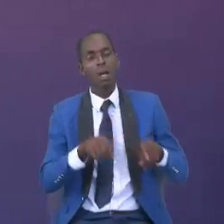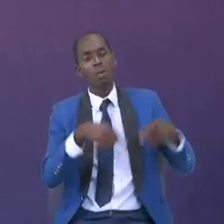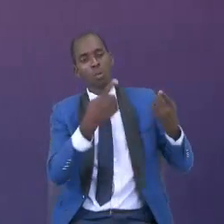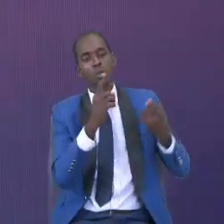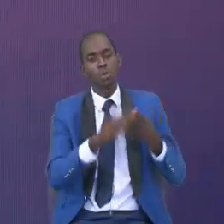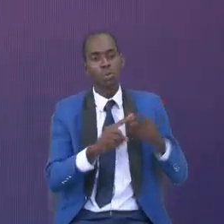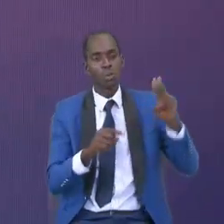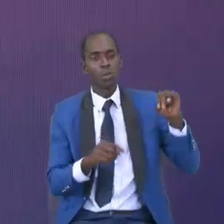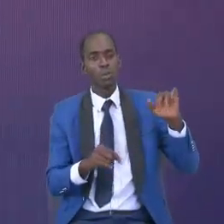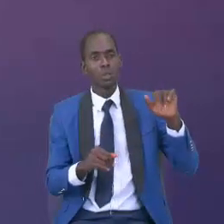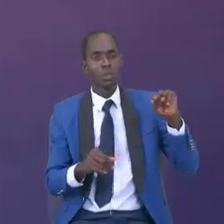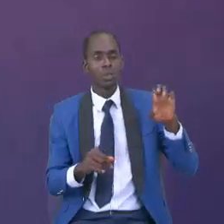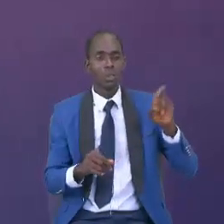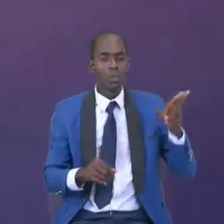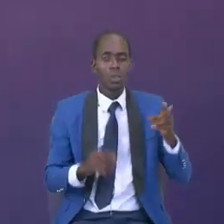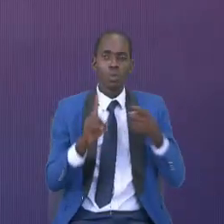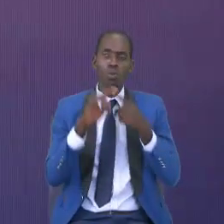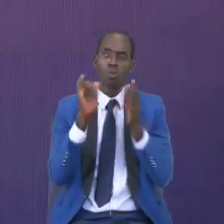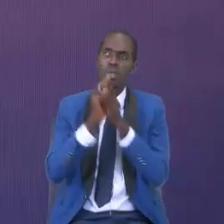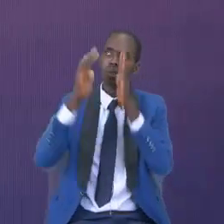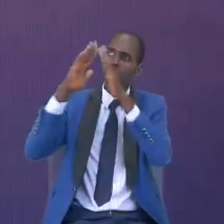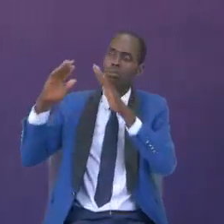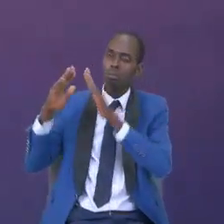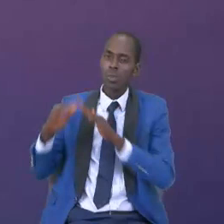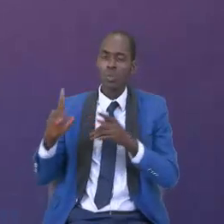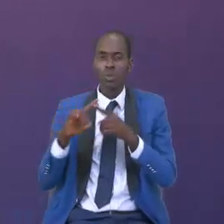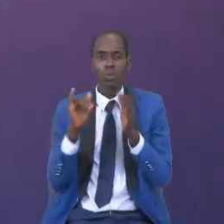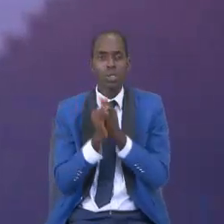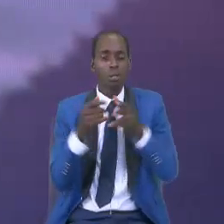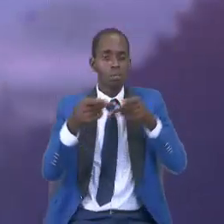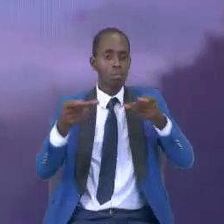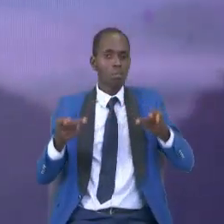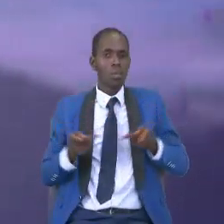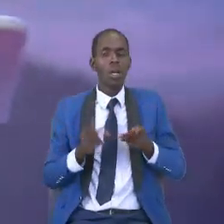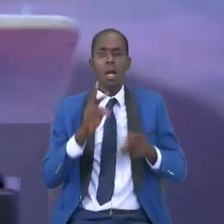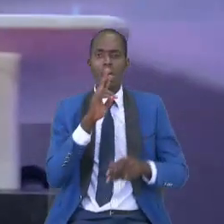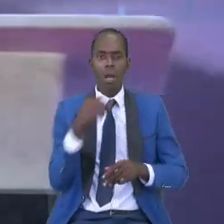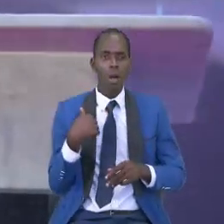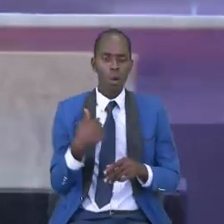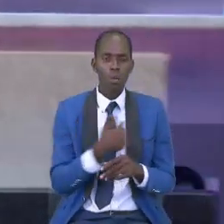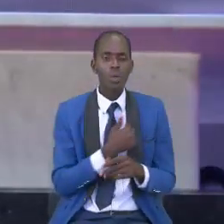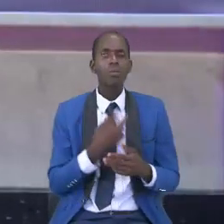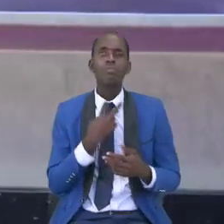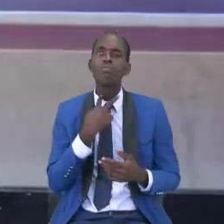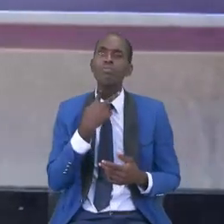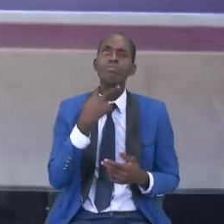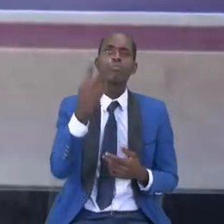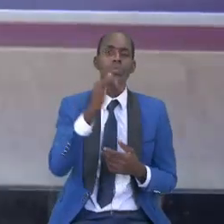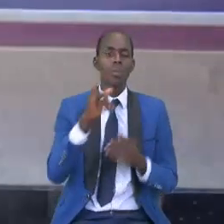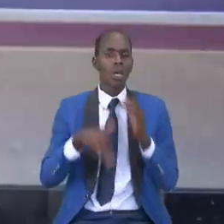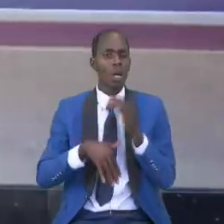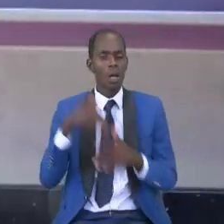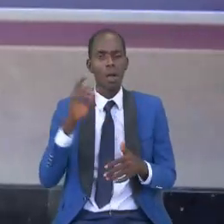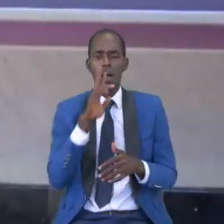we have gone to that city. Maybe we have gone to that community. Are we lifting up our voices? Are we crying aloud? Or